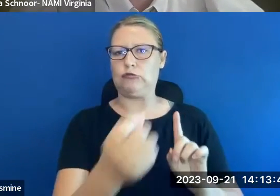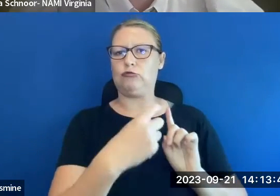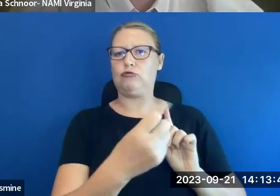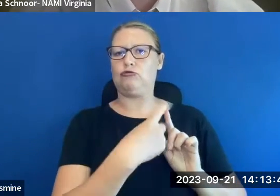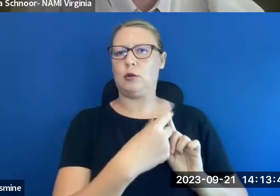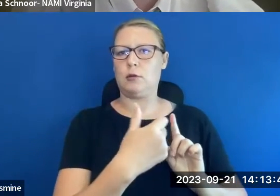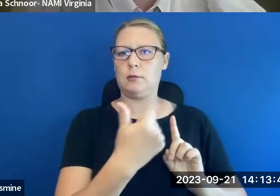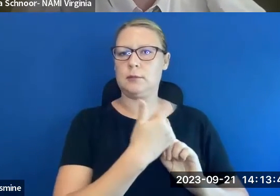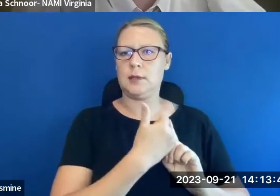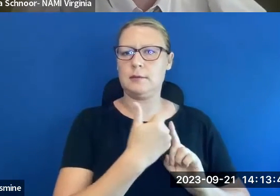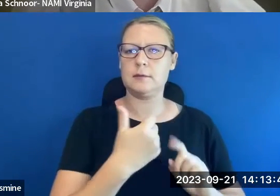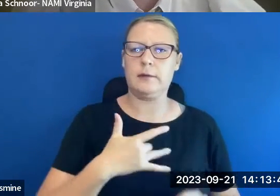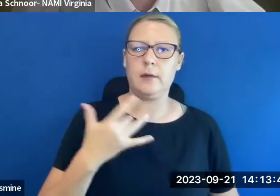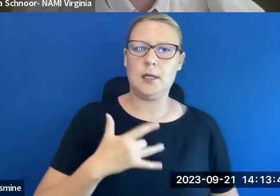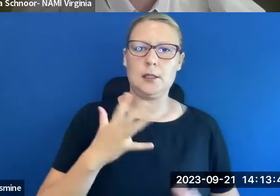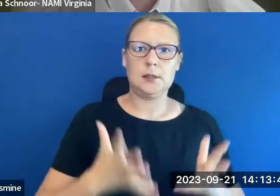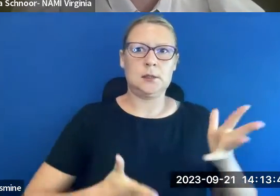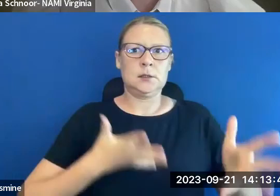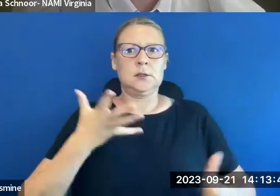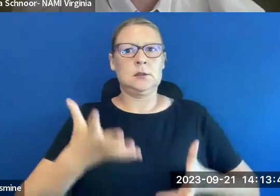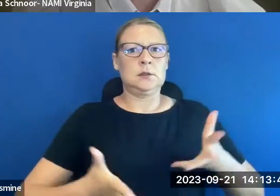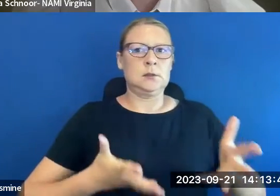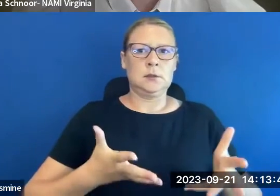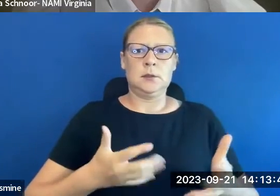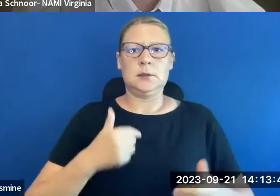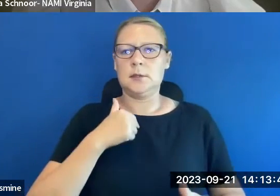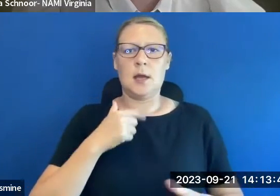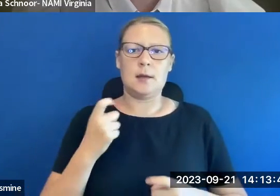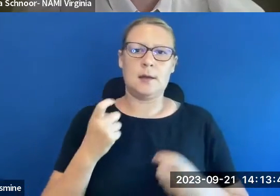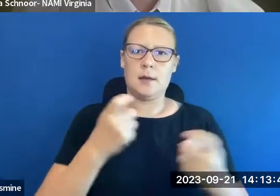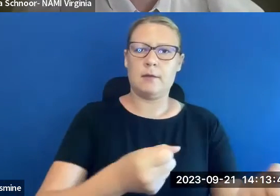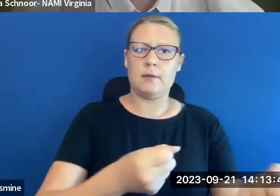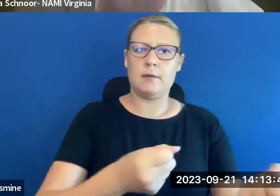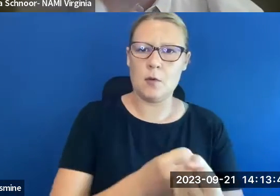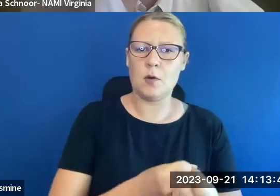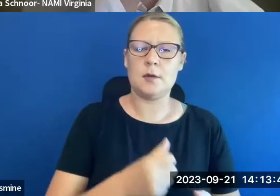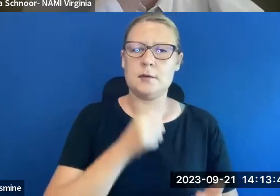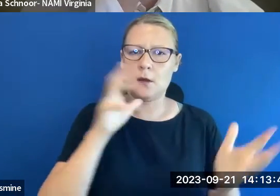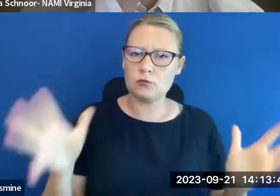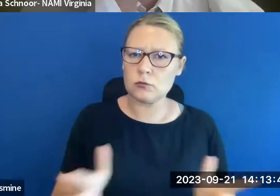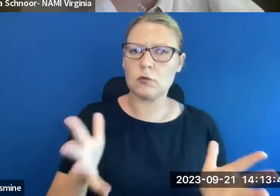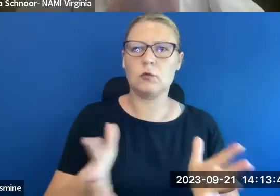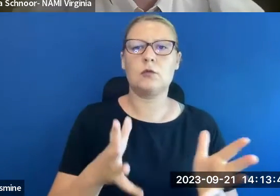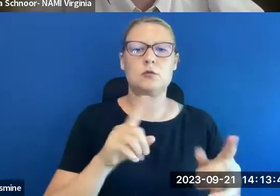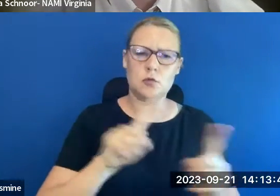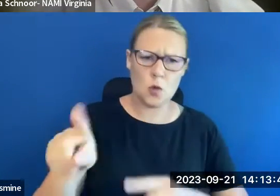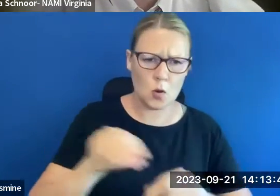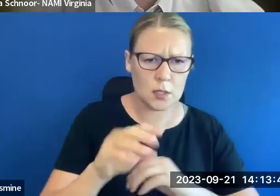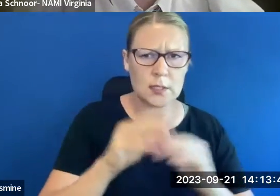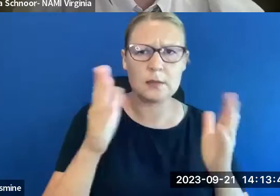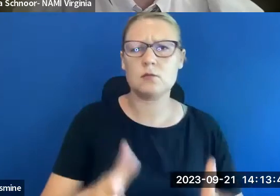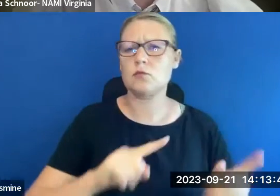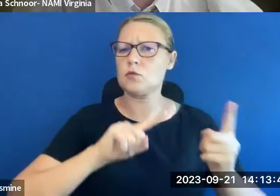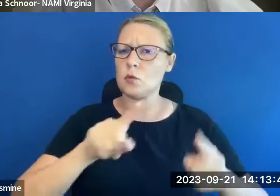make the decisions that we want them to make, which is seek support, call 988, go get counseling, talk to,